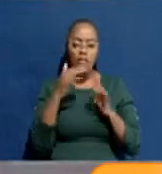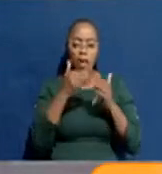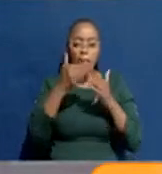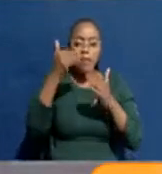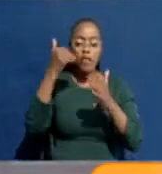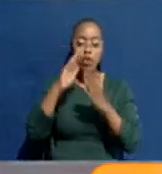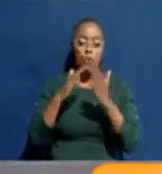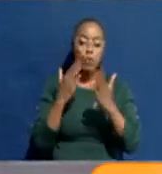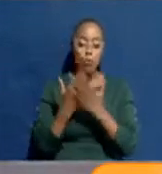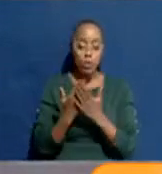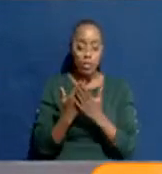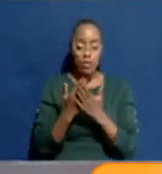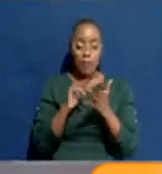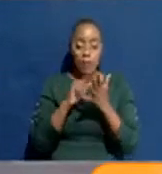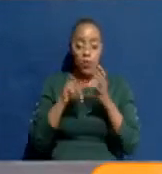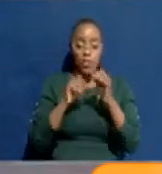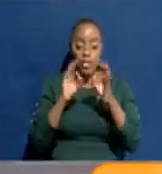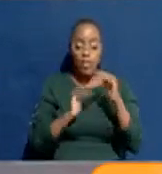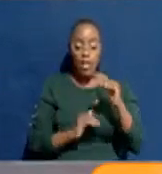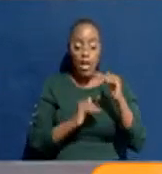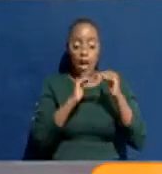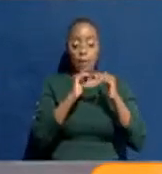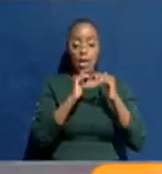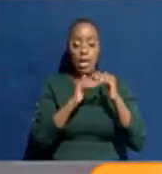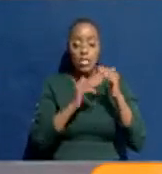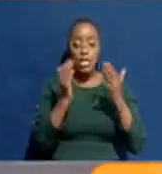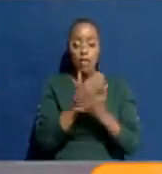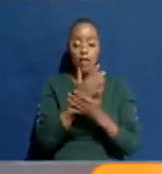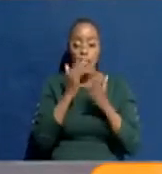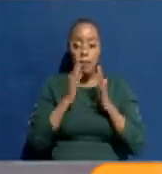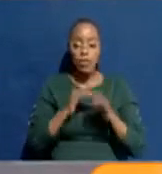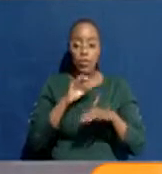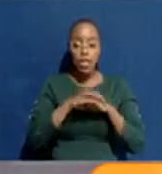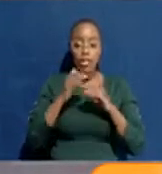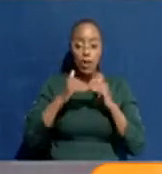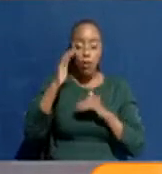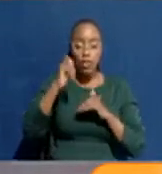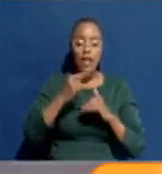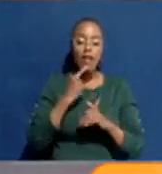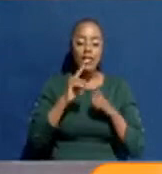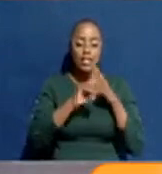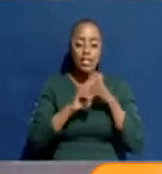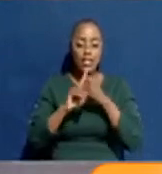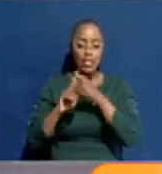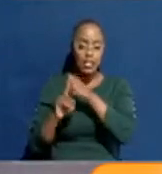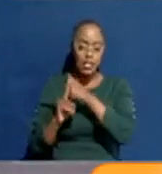initially proposed. Mm-hmm. So if the capping is removed, anyone who earns more than this